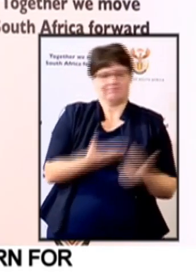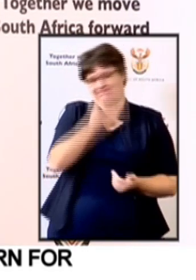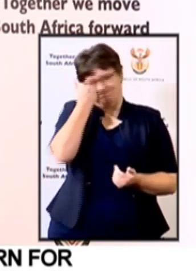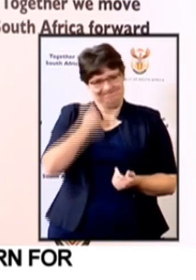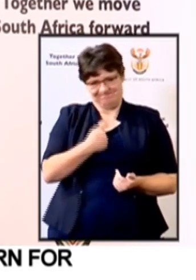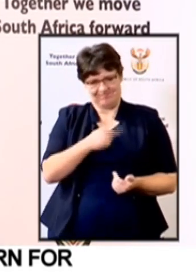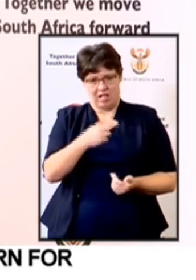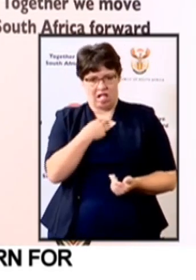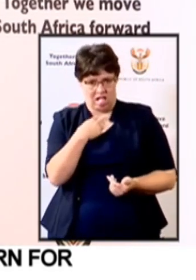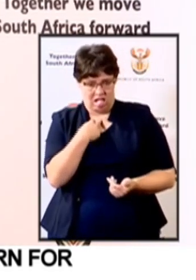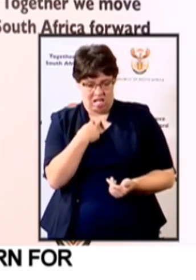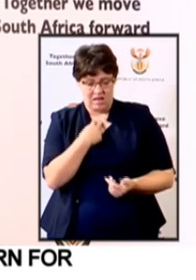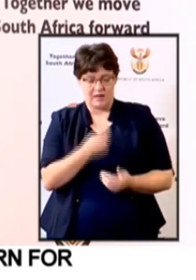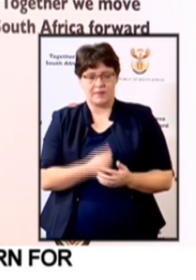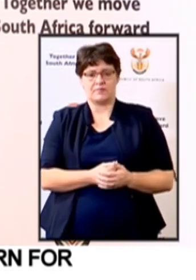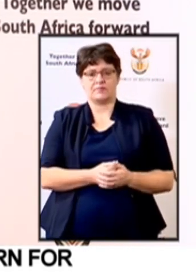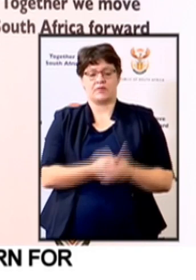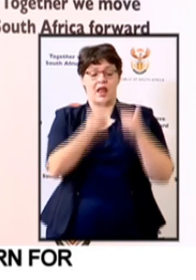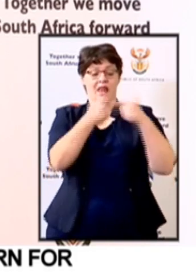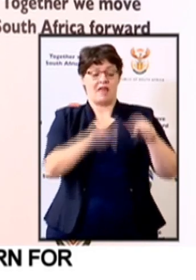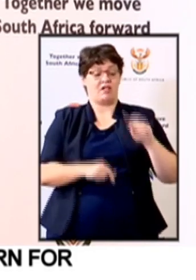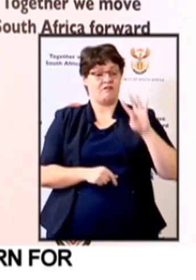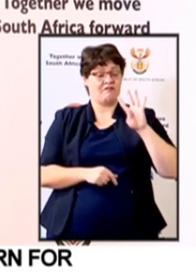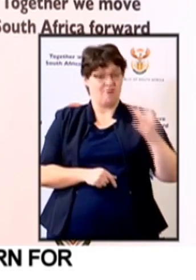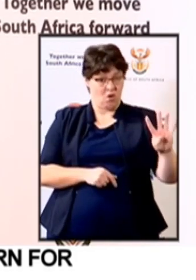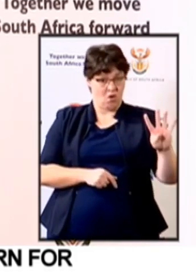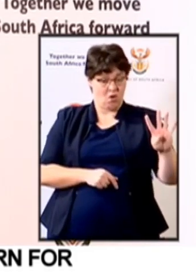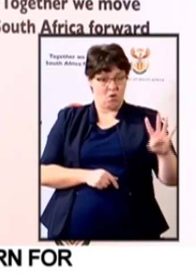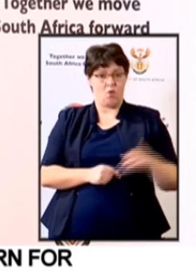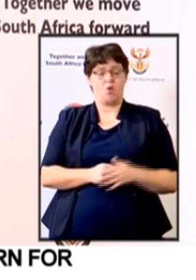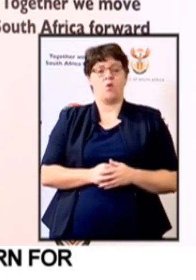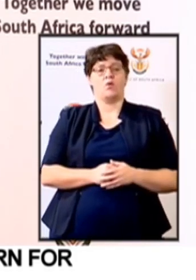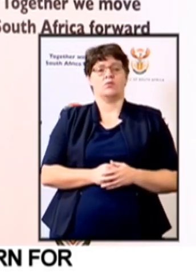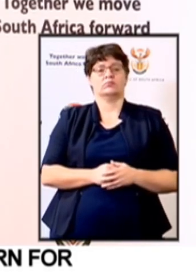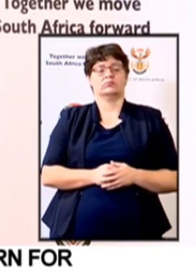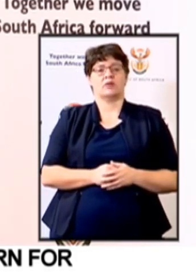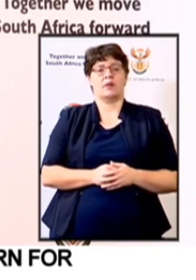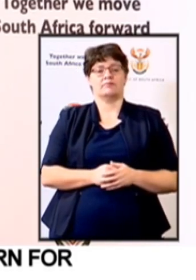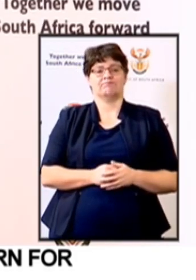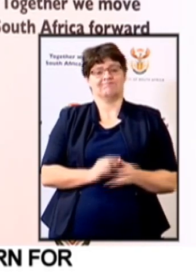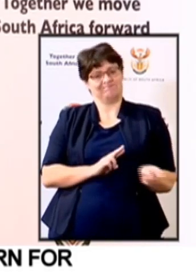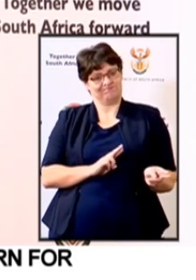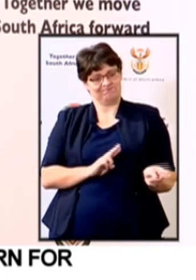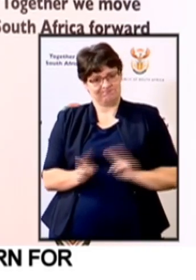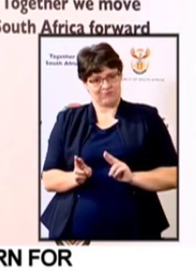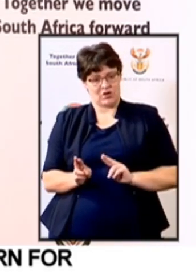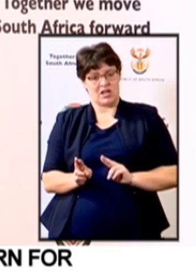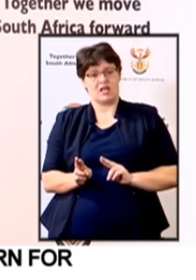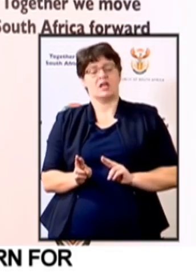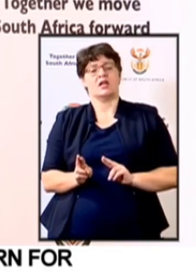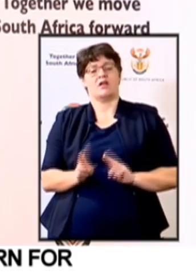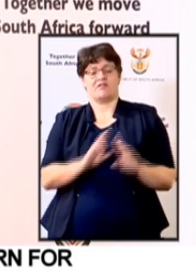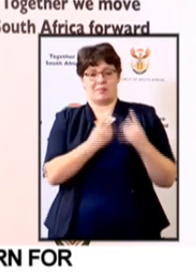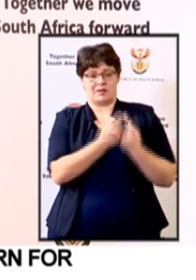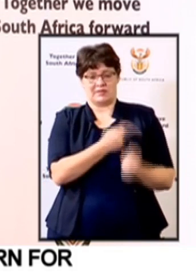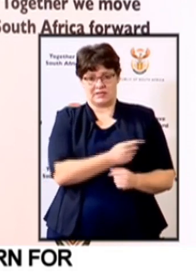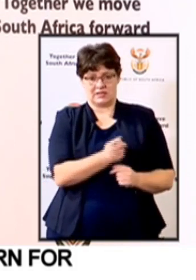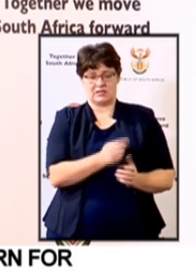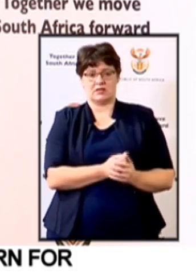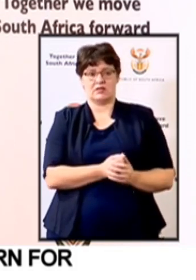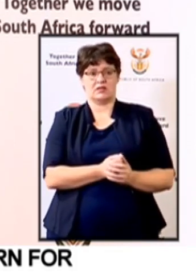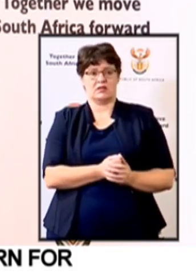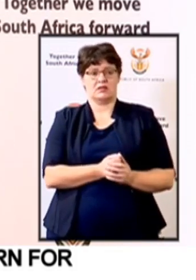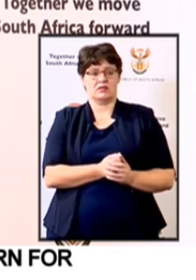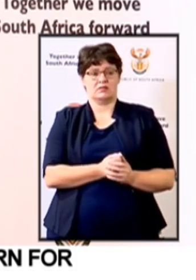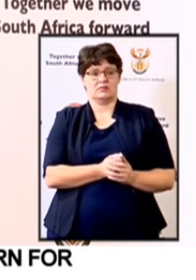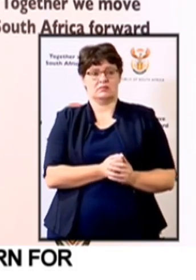to you at the moment. In terms of level 4, preparedness of the departments as well, we have presented to our